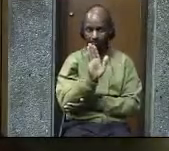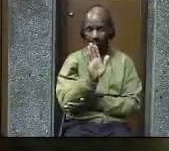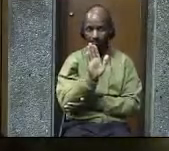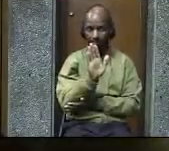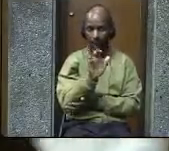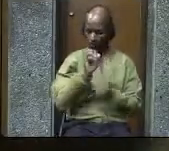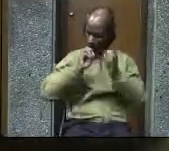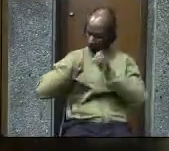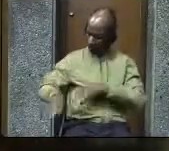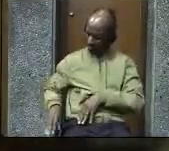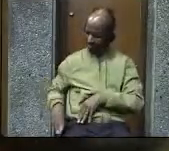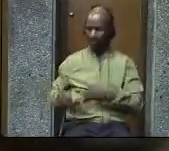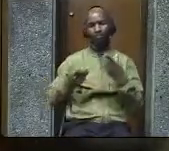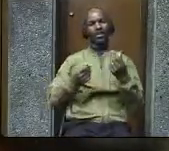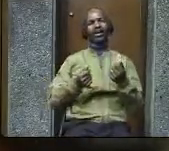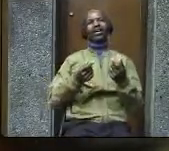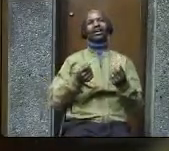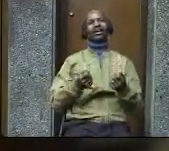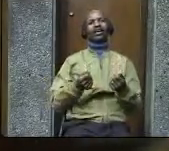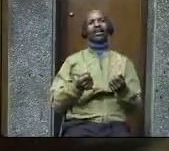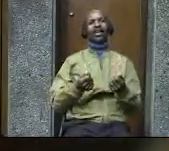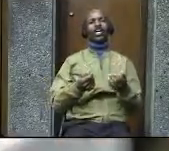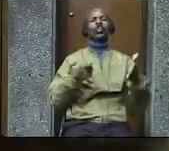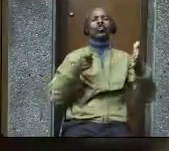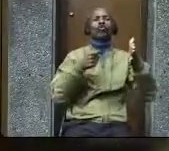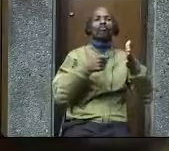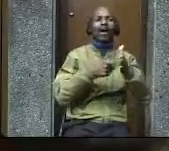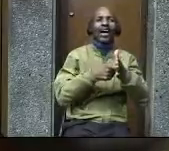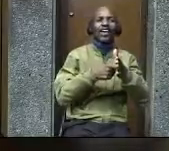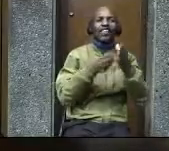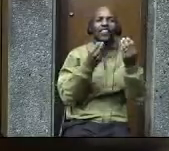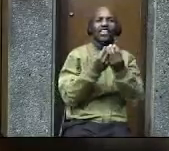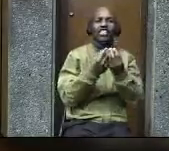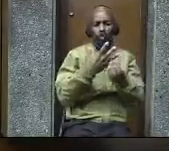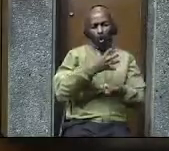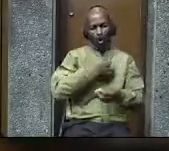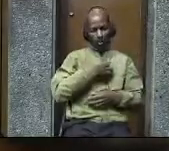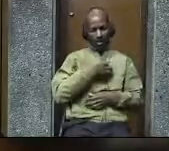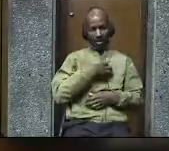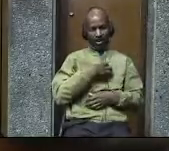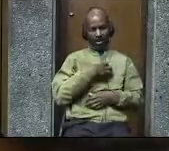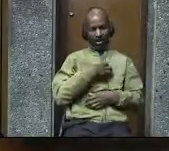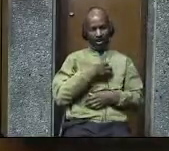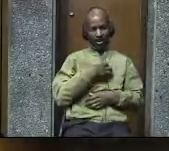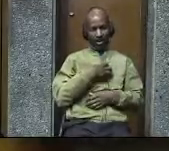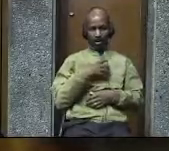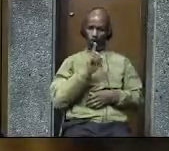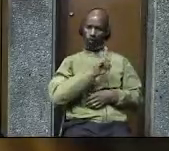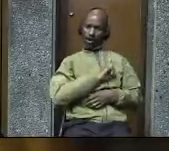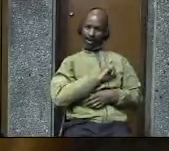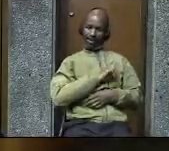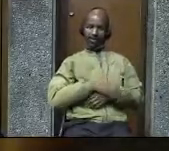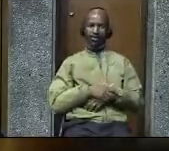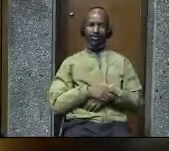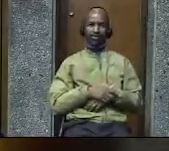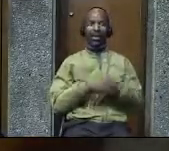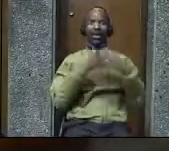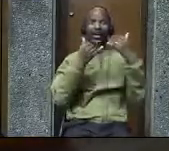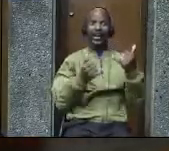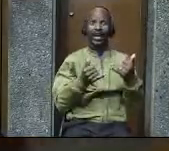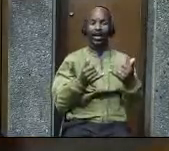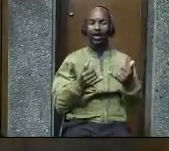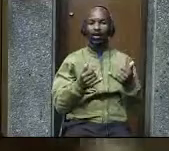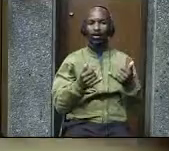We wasting a lot of money. Uthenga into eyakho. For what reason? So